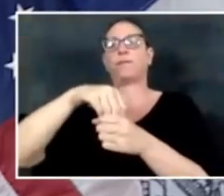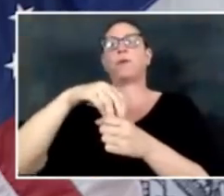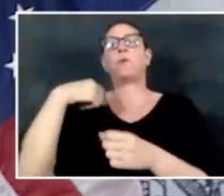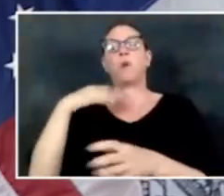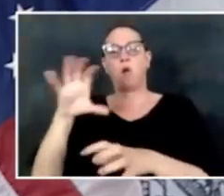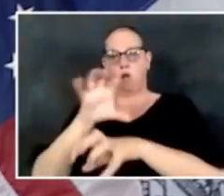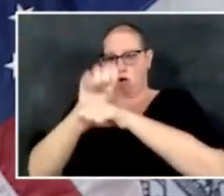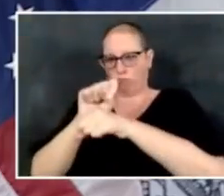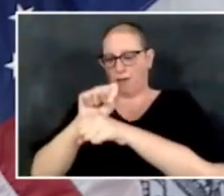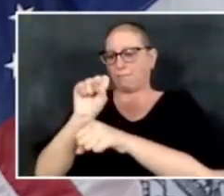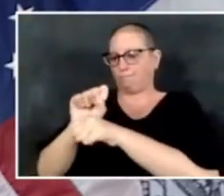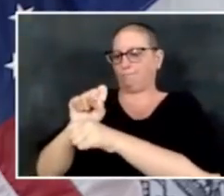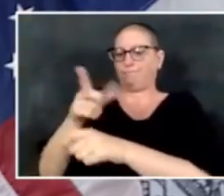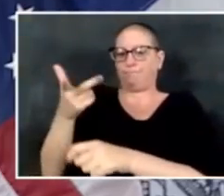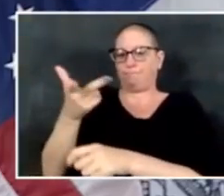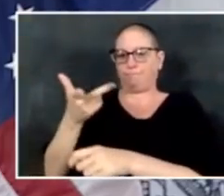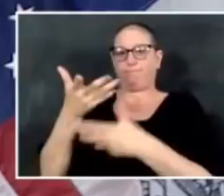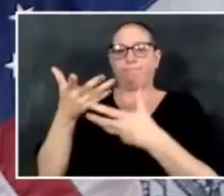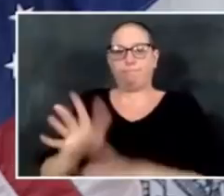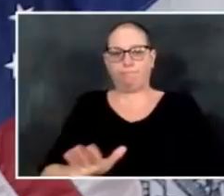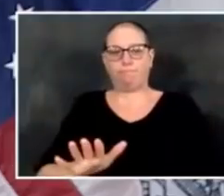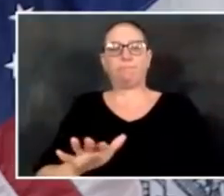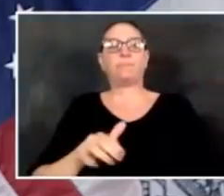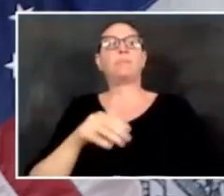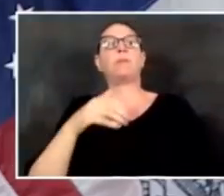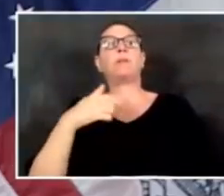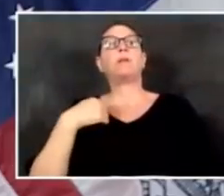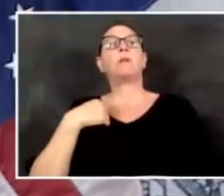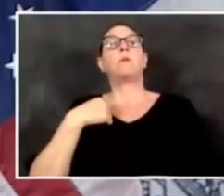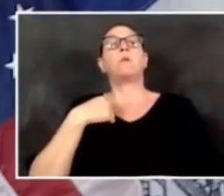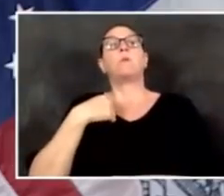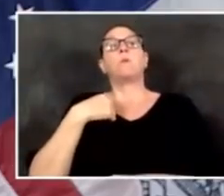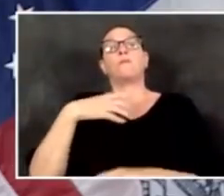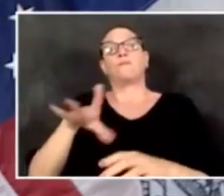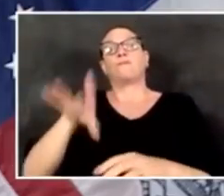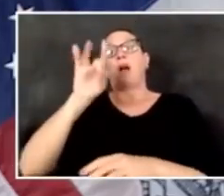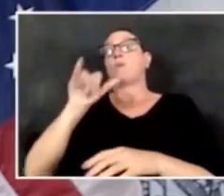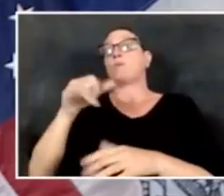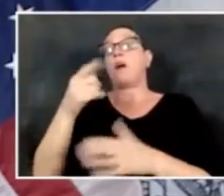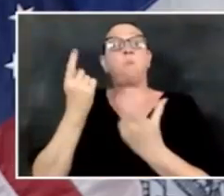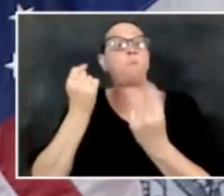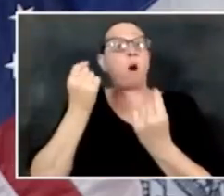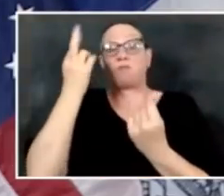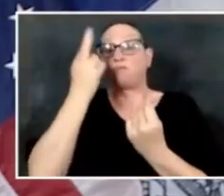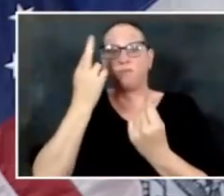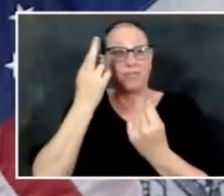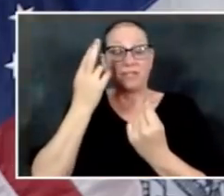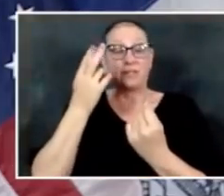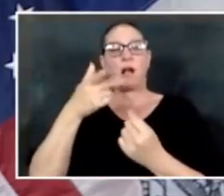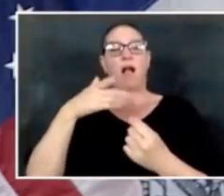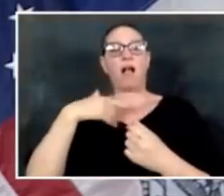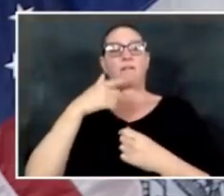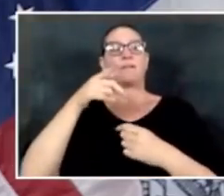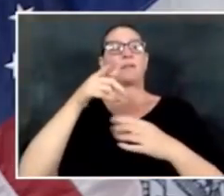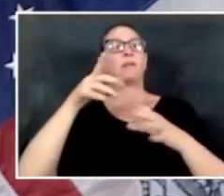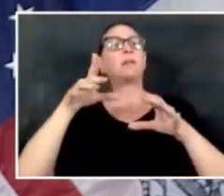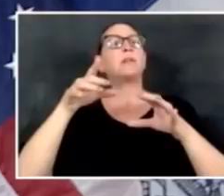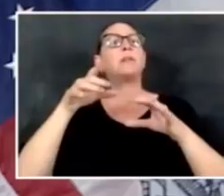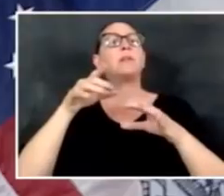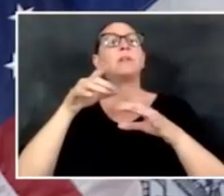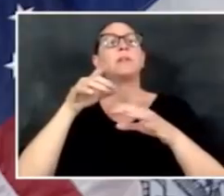a taser that does not belong to the NYPD, a small amount of marijuana, and roughly close